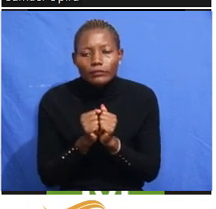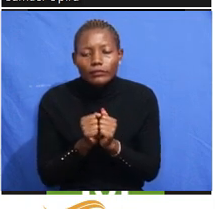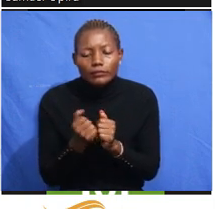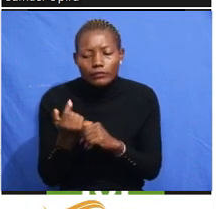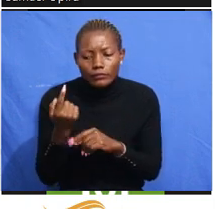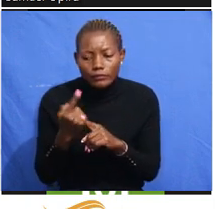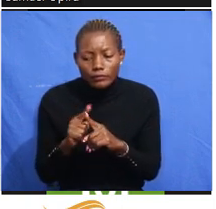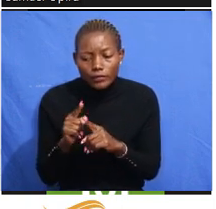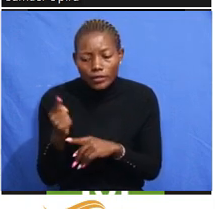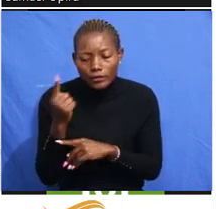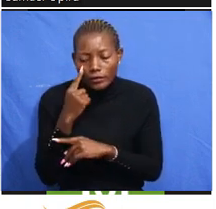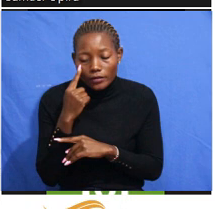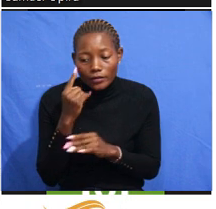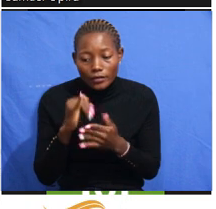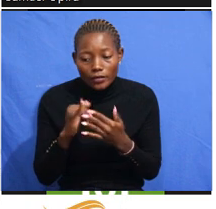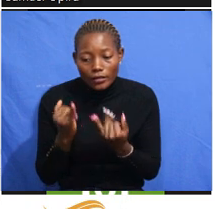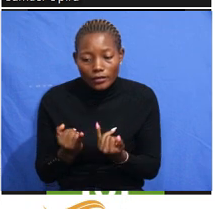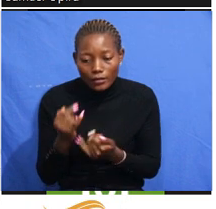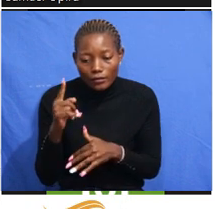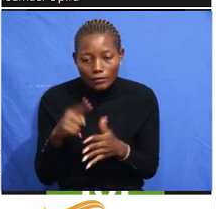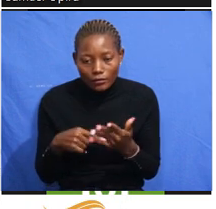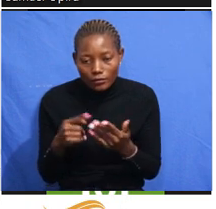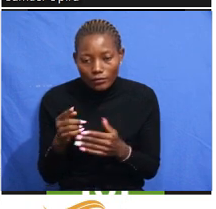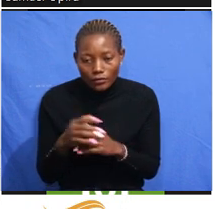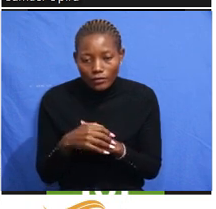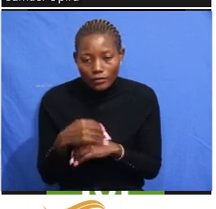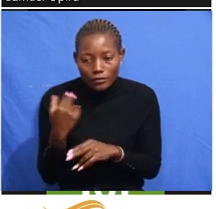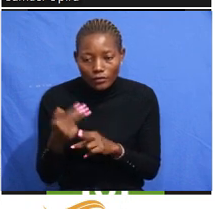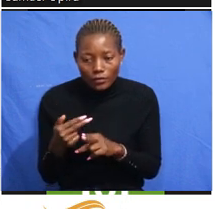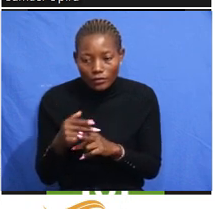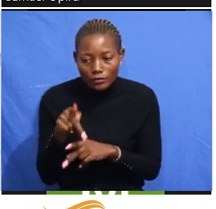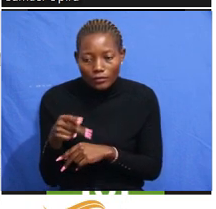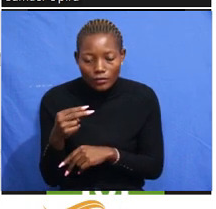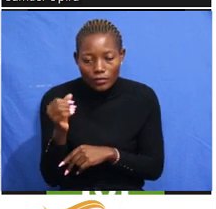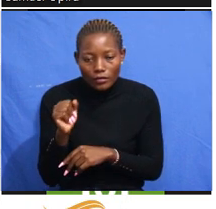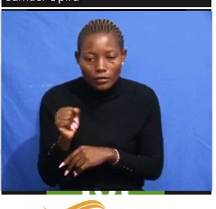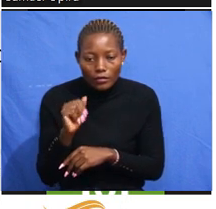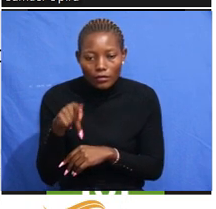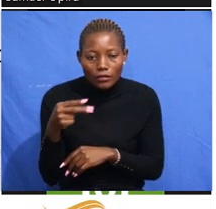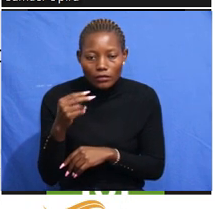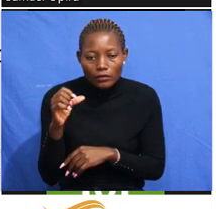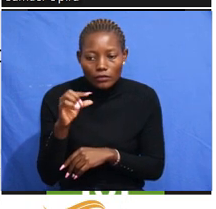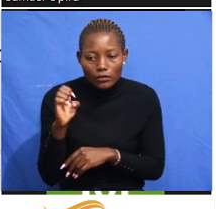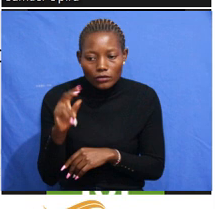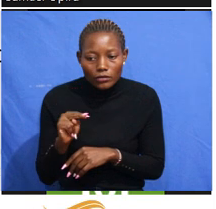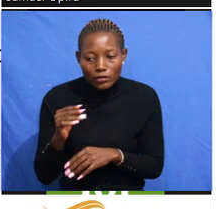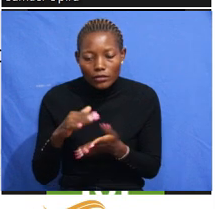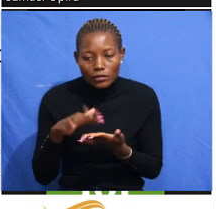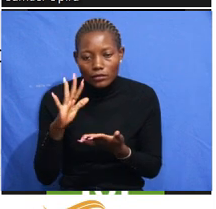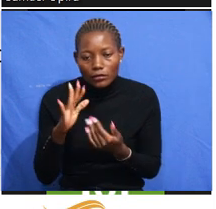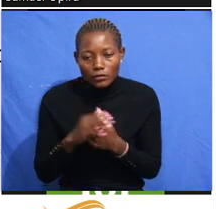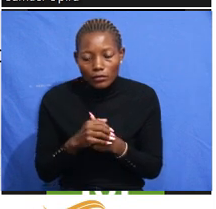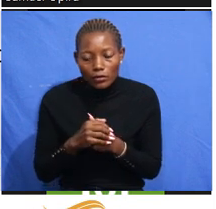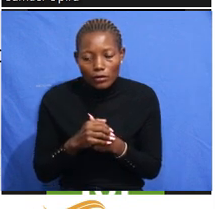But you will find that now what is called the phosphagen system is more geared towards the